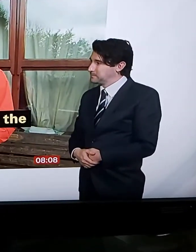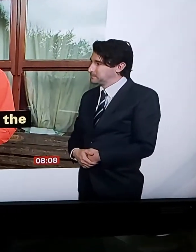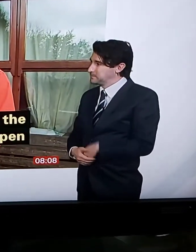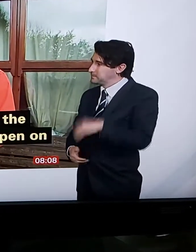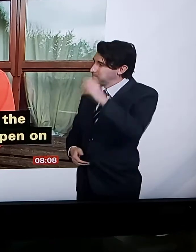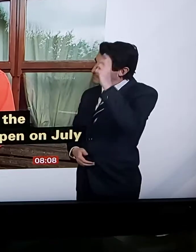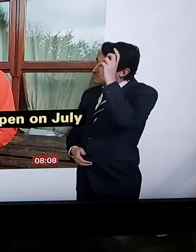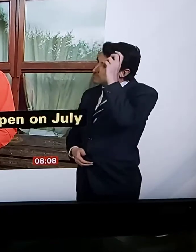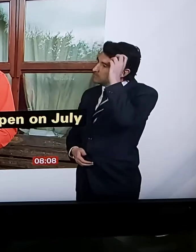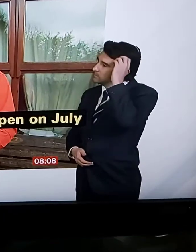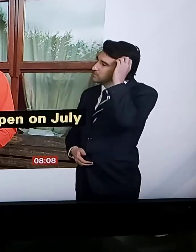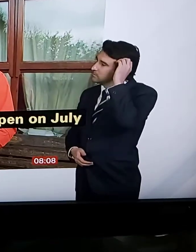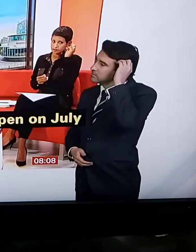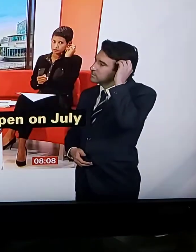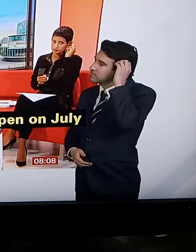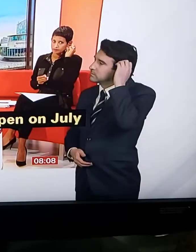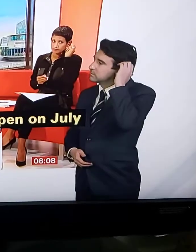Thomas, thank you very much.